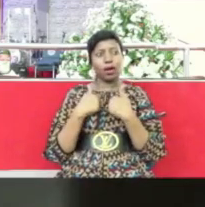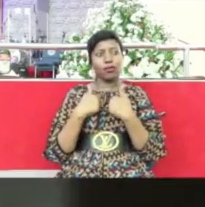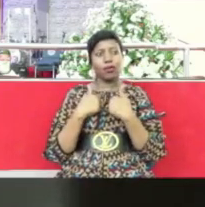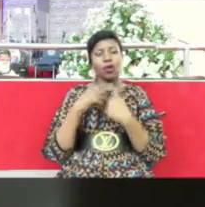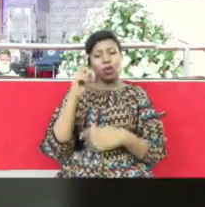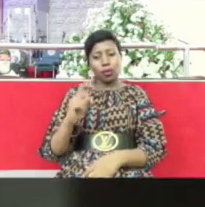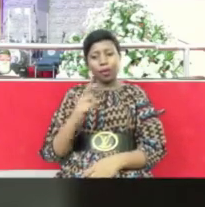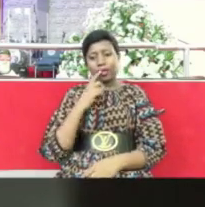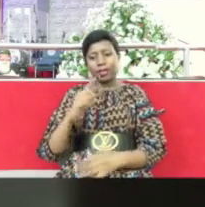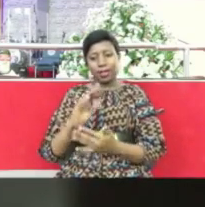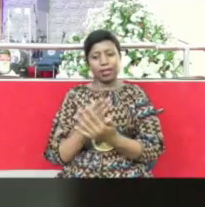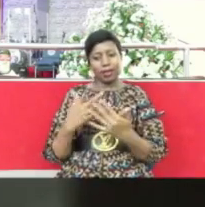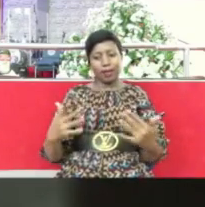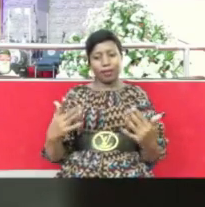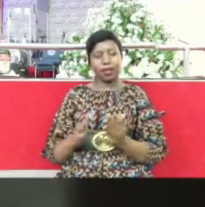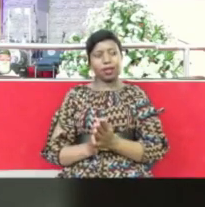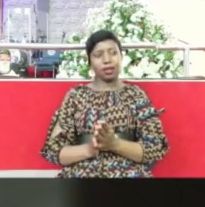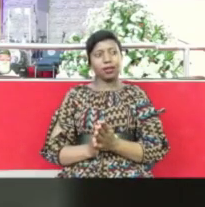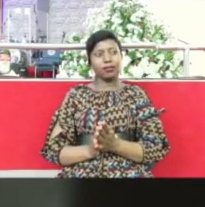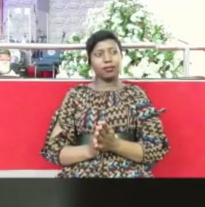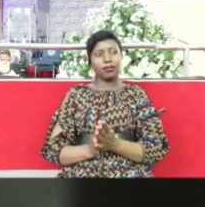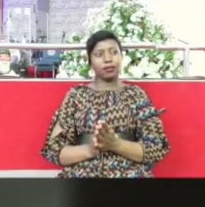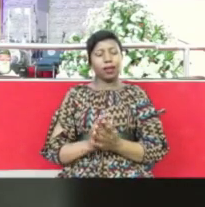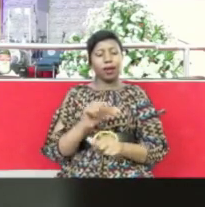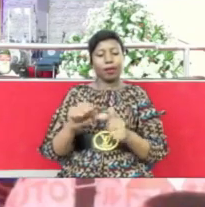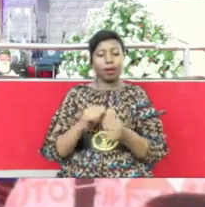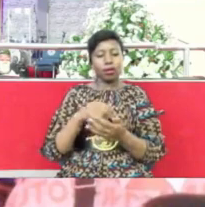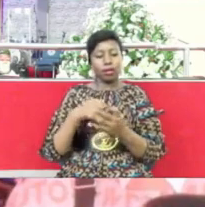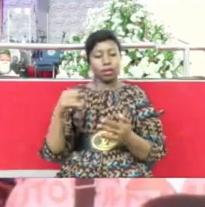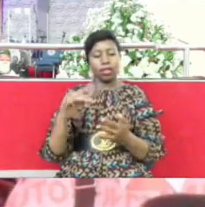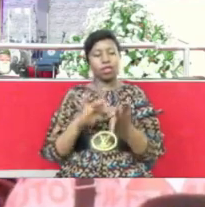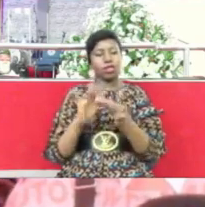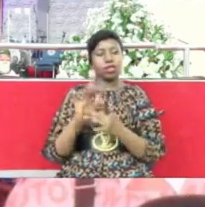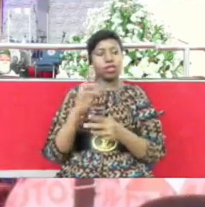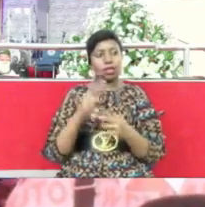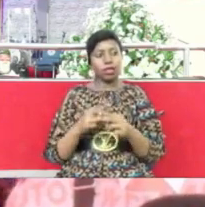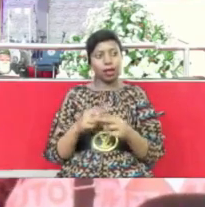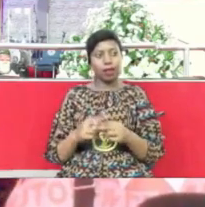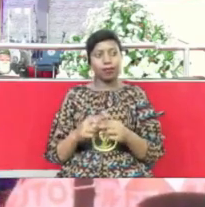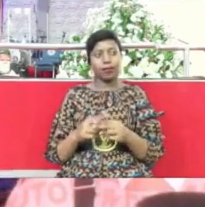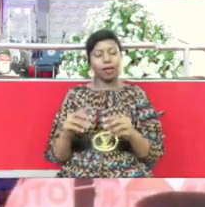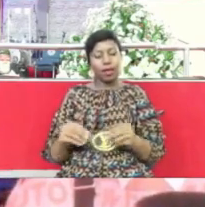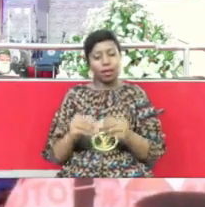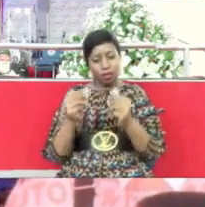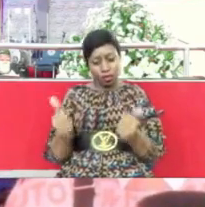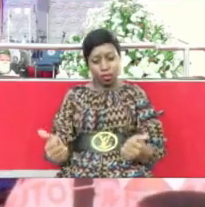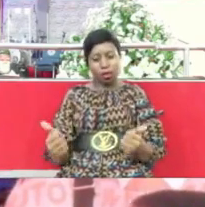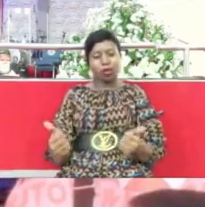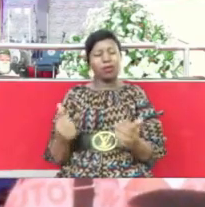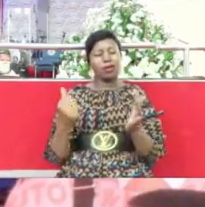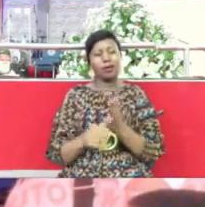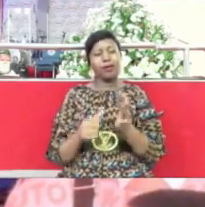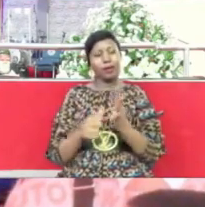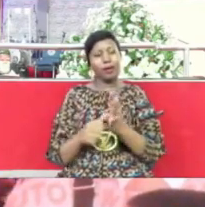something. Rebuke it. In the name of the Lord. Address it. Thou mountain, be